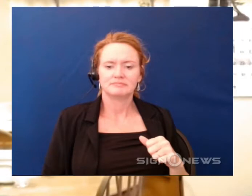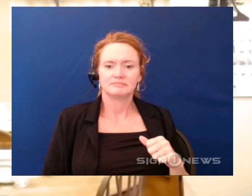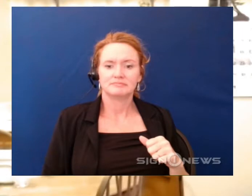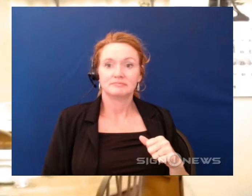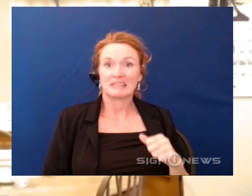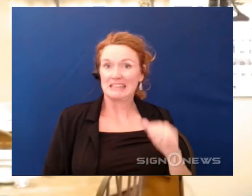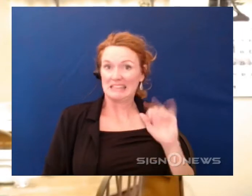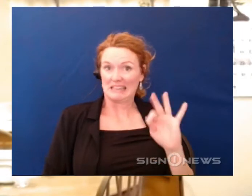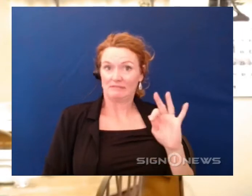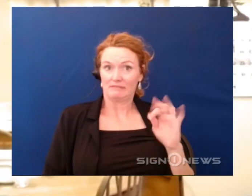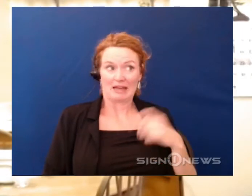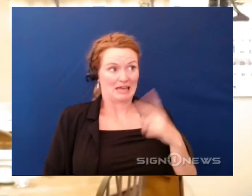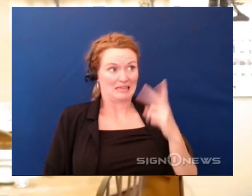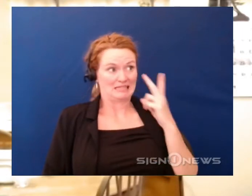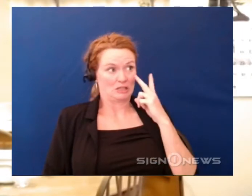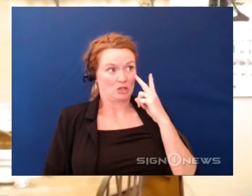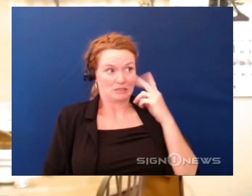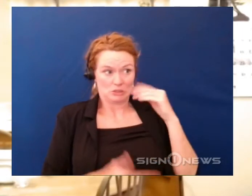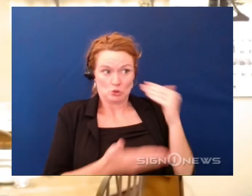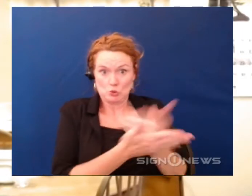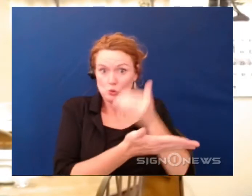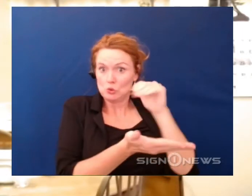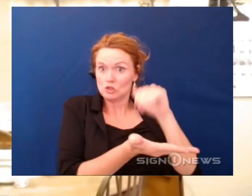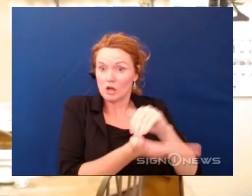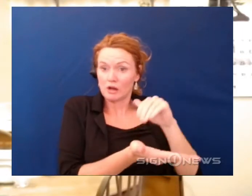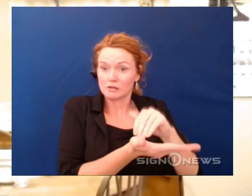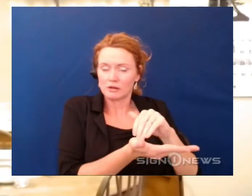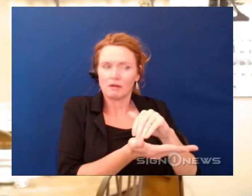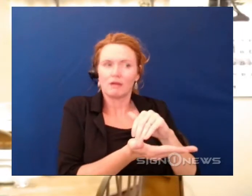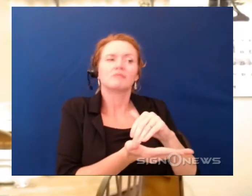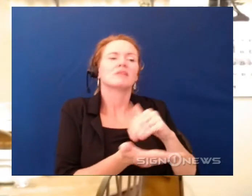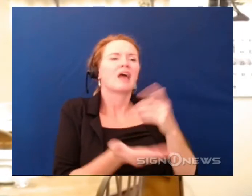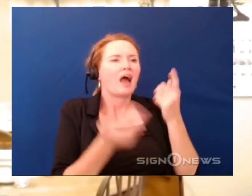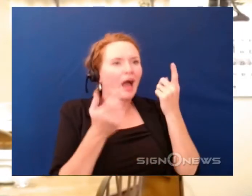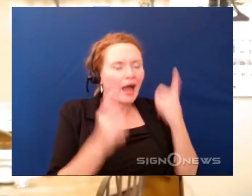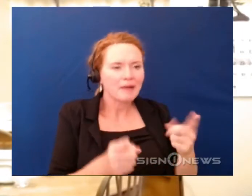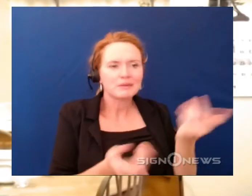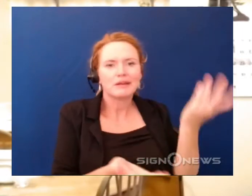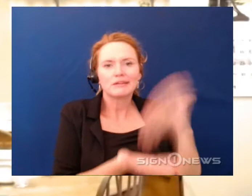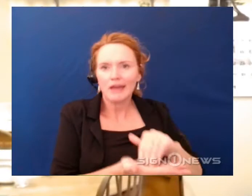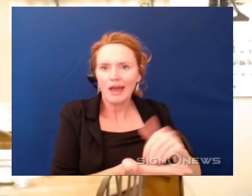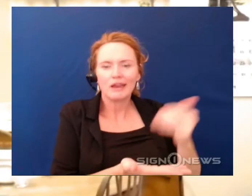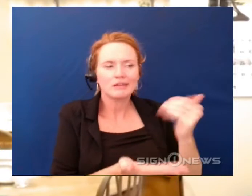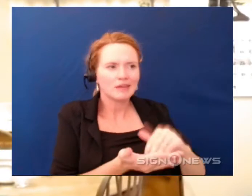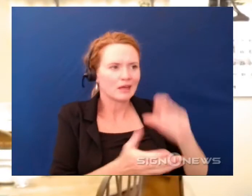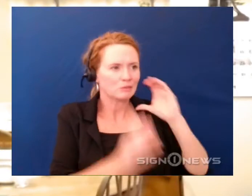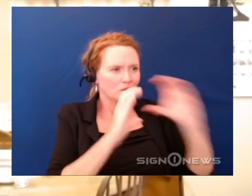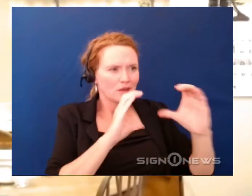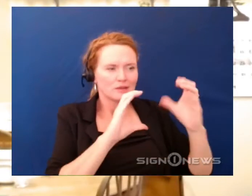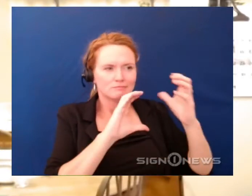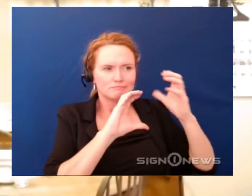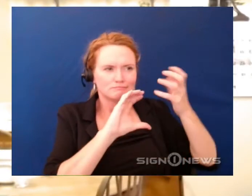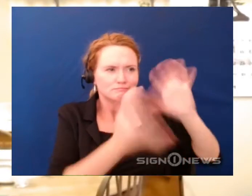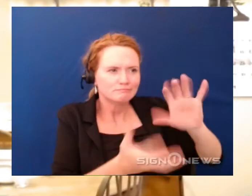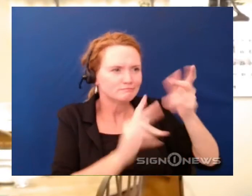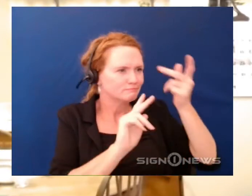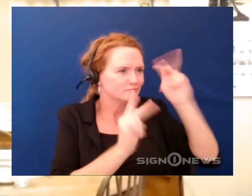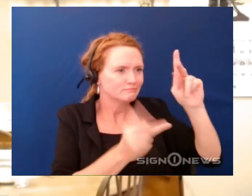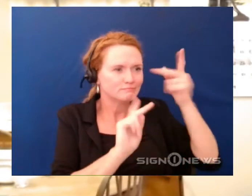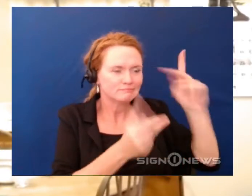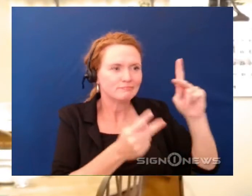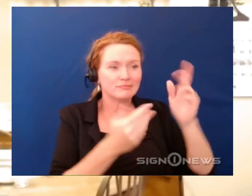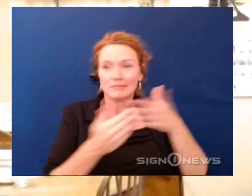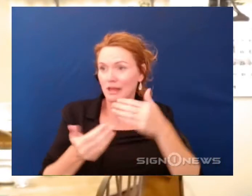Whenever I am seeing a new doctor, there is always a misunderstanding about how to communicate with me, no matter how much my primary